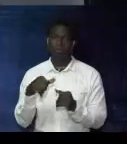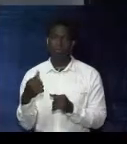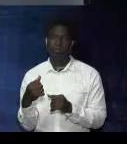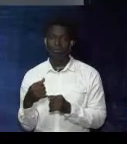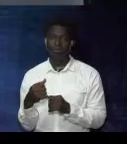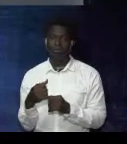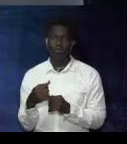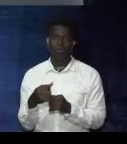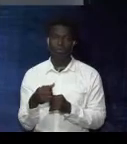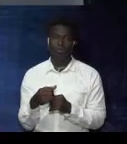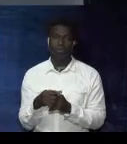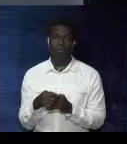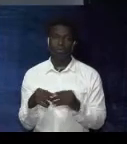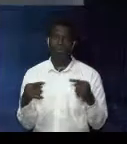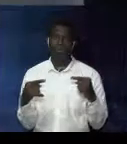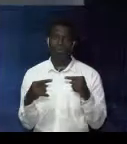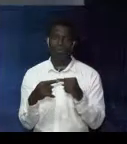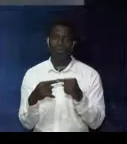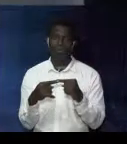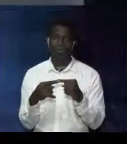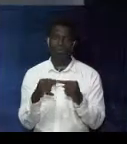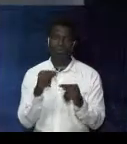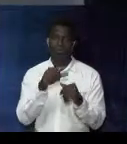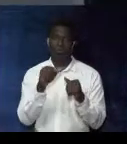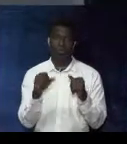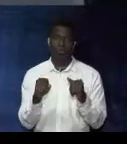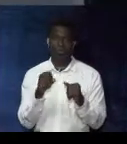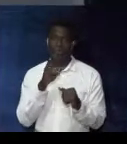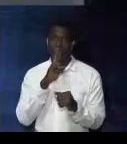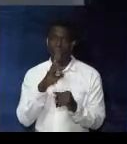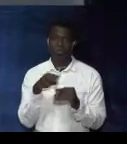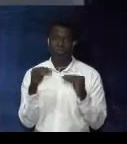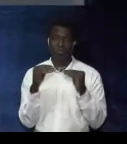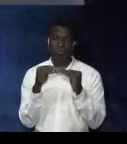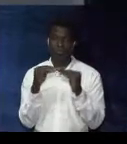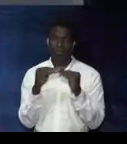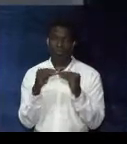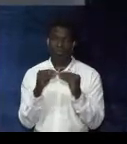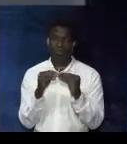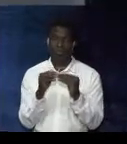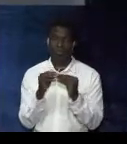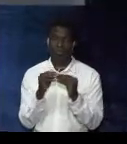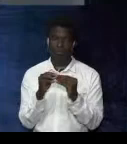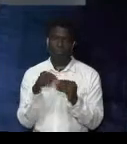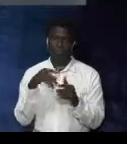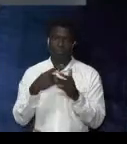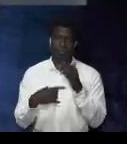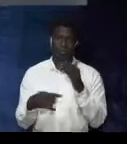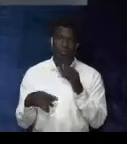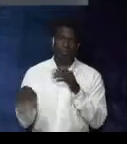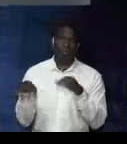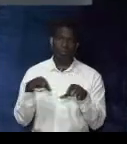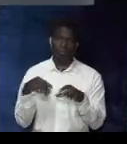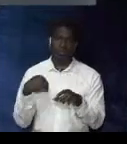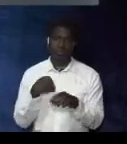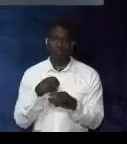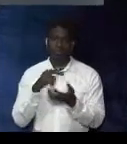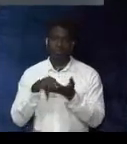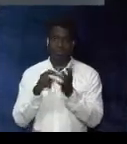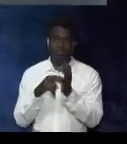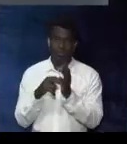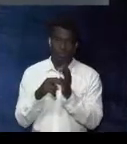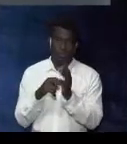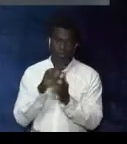What other property does it have? Opposite angles are equal. Now again, opposite comes up, but what do we mean by